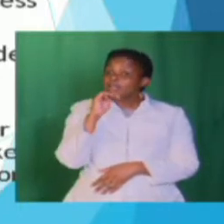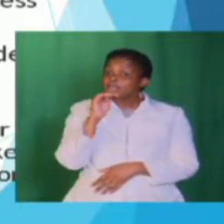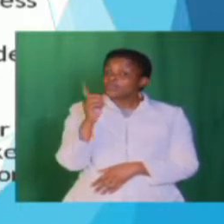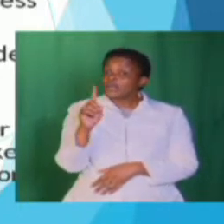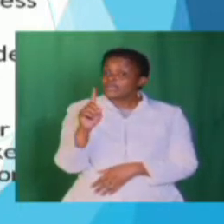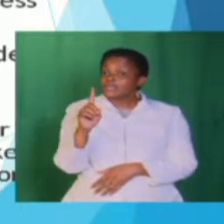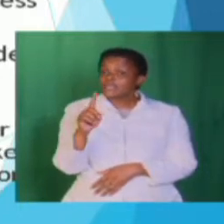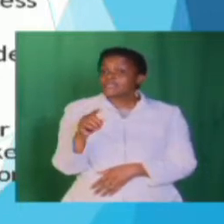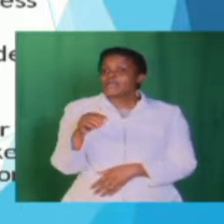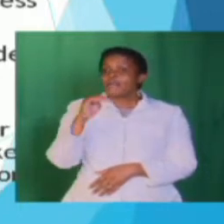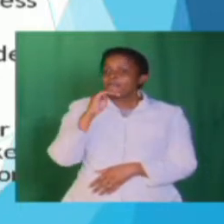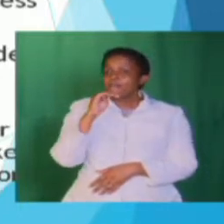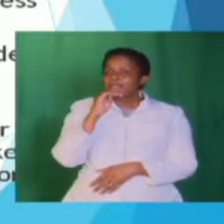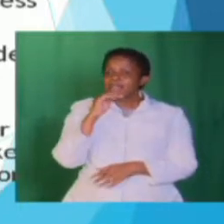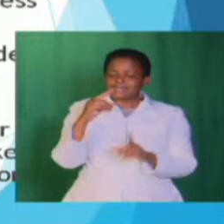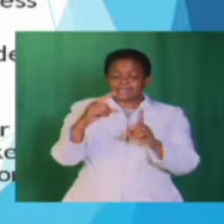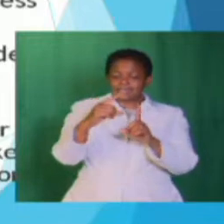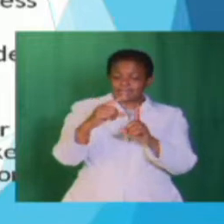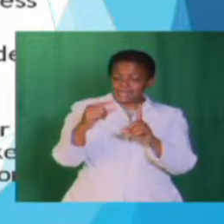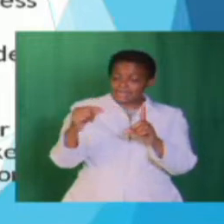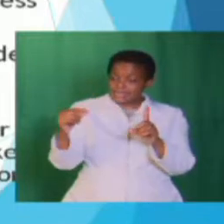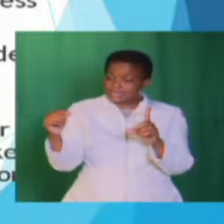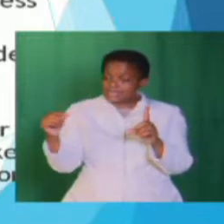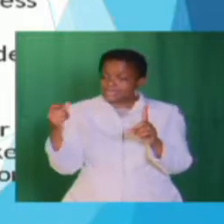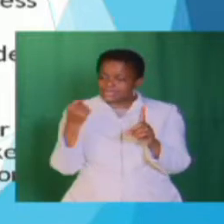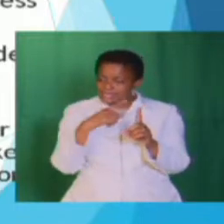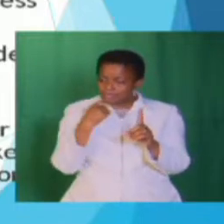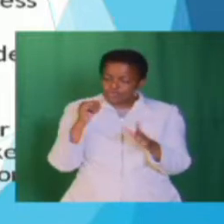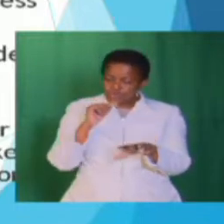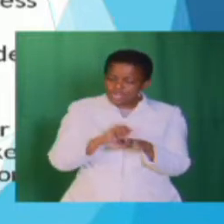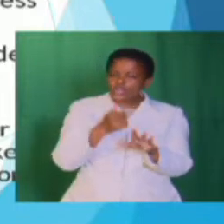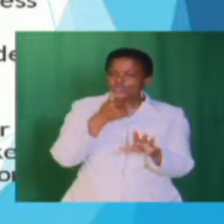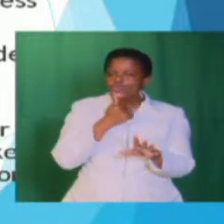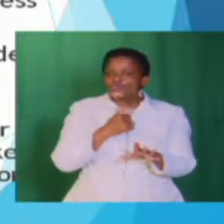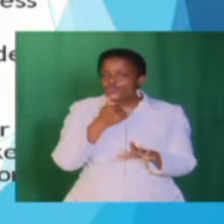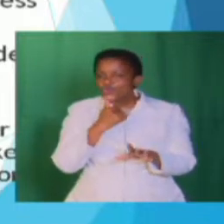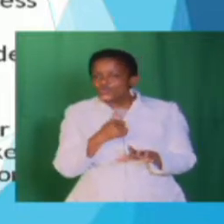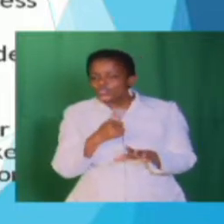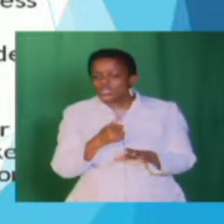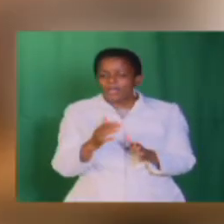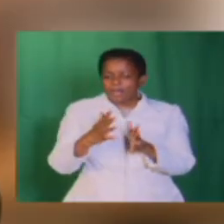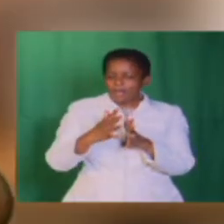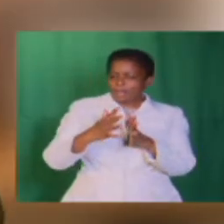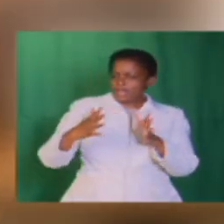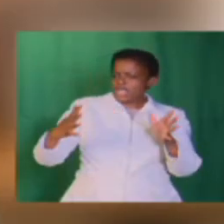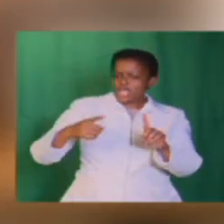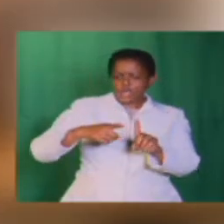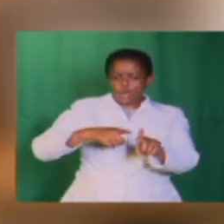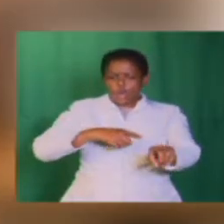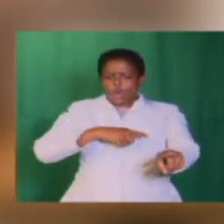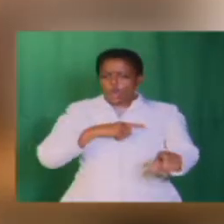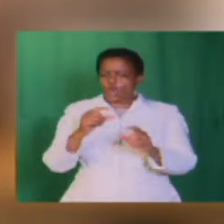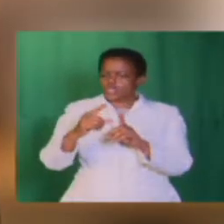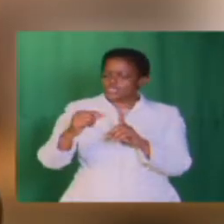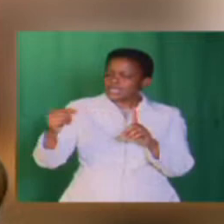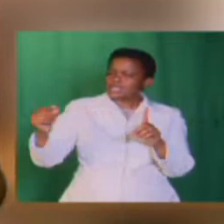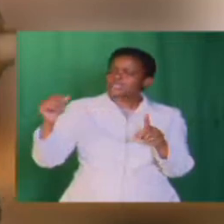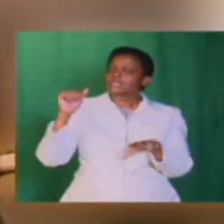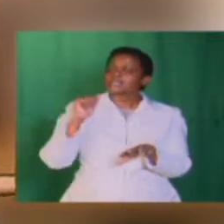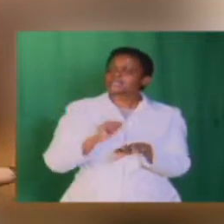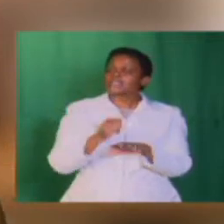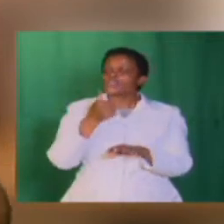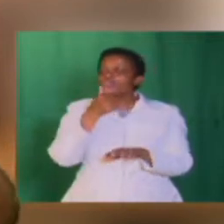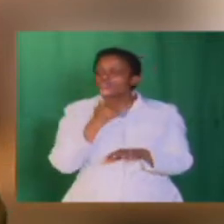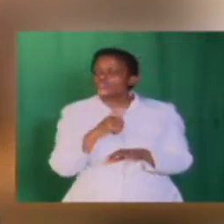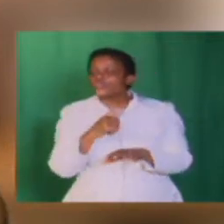to use a simple sentence, you are able to use a compound sentence, you are also able to use a complex sentence, you are also